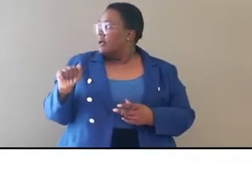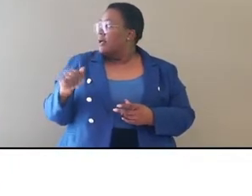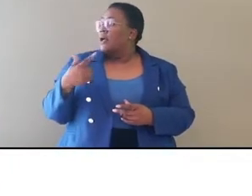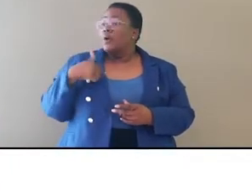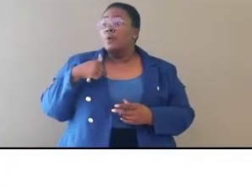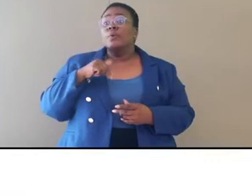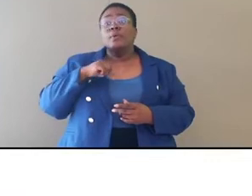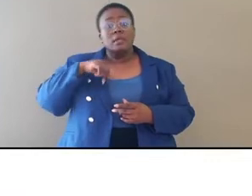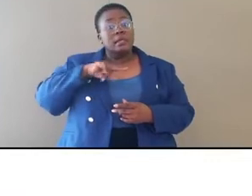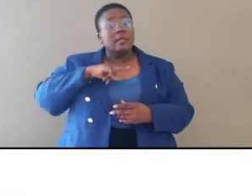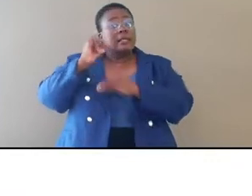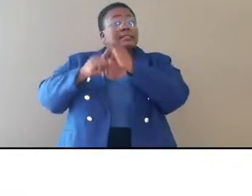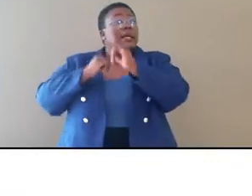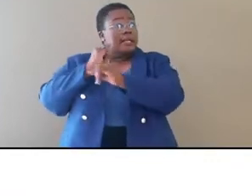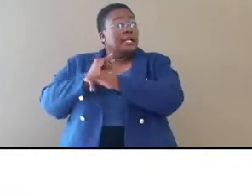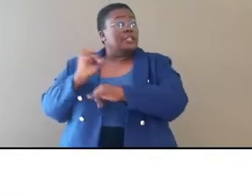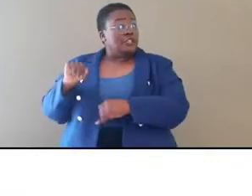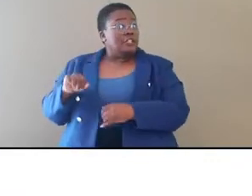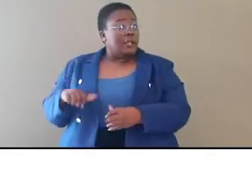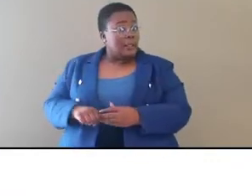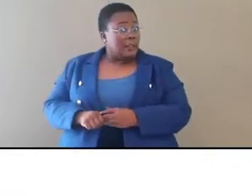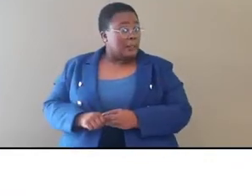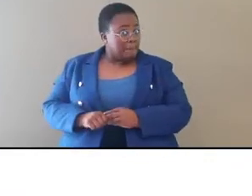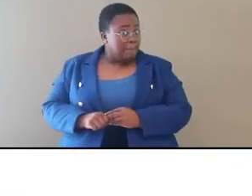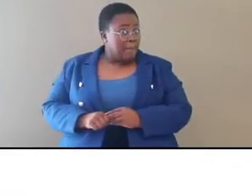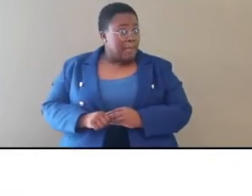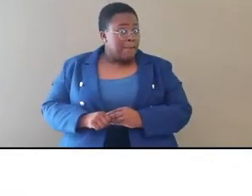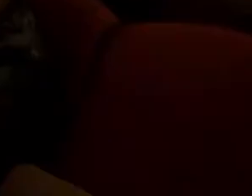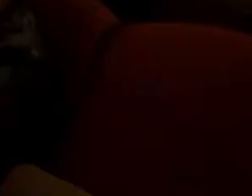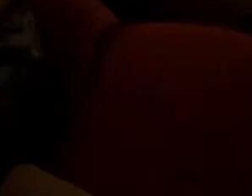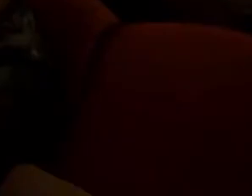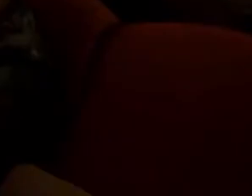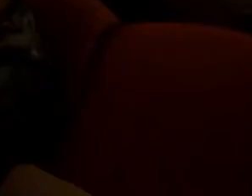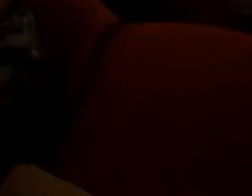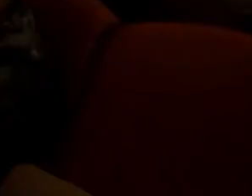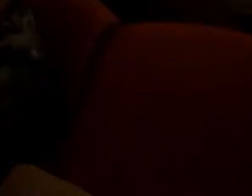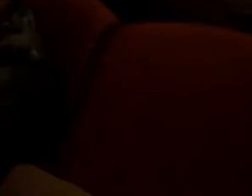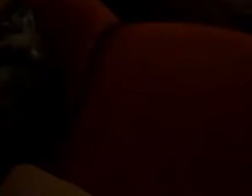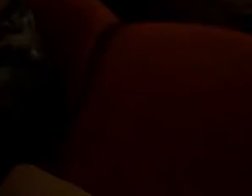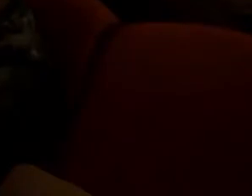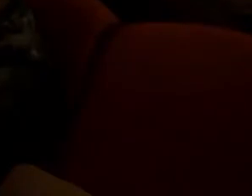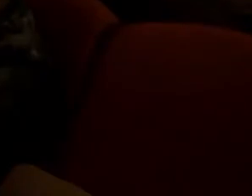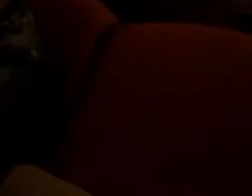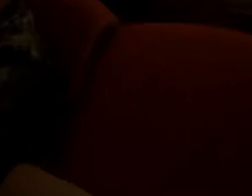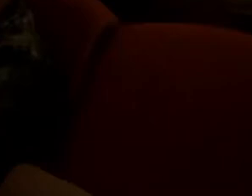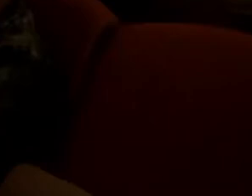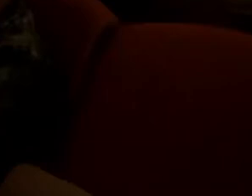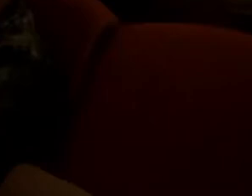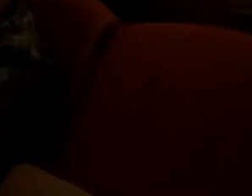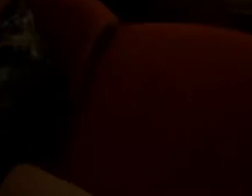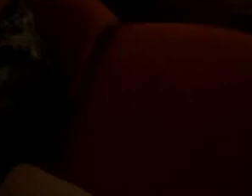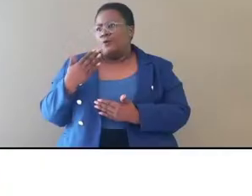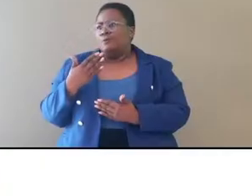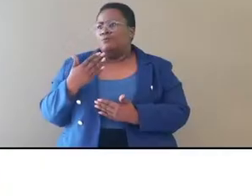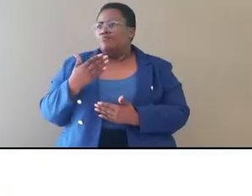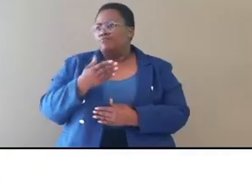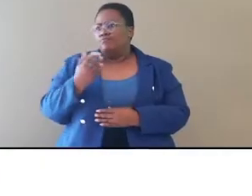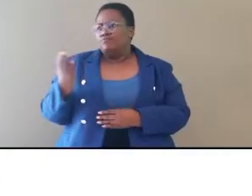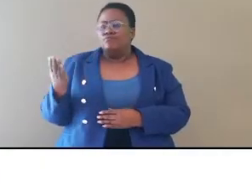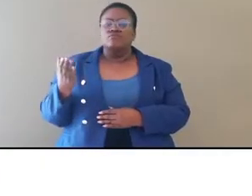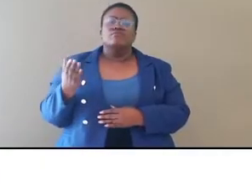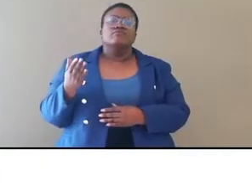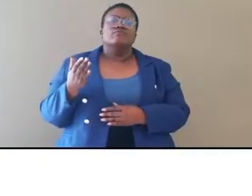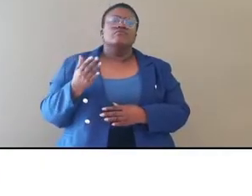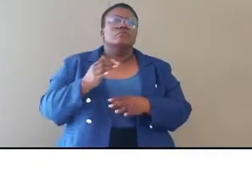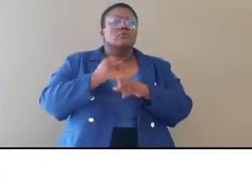international. Wow, international, you know. So, thank you very much, you know, for making this event,